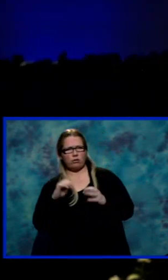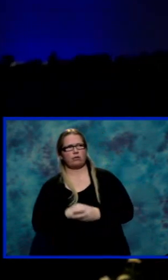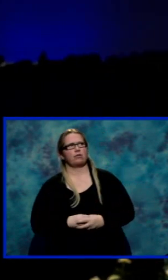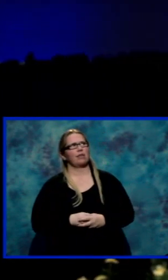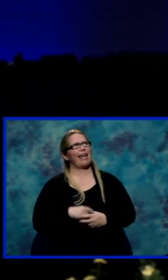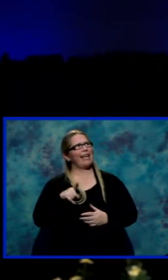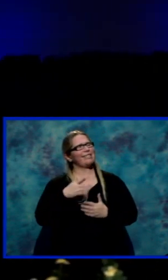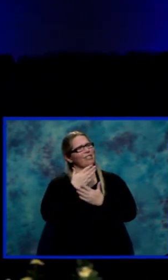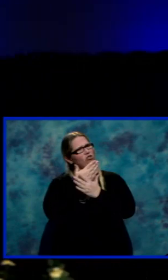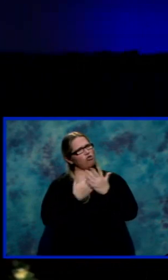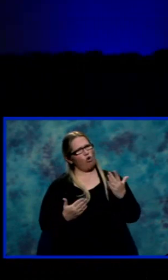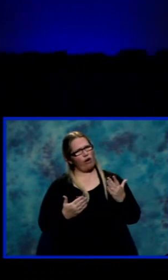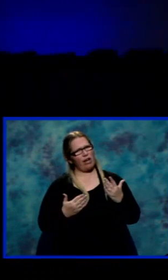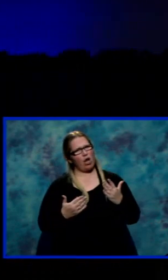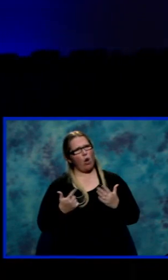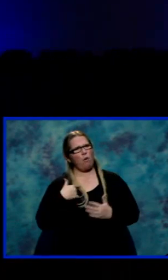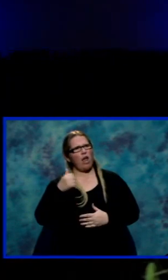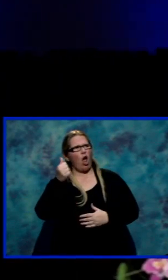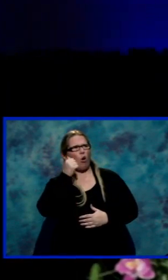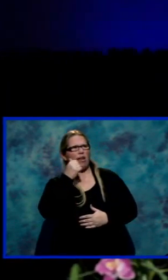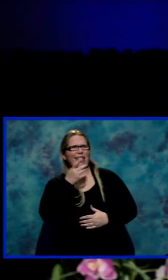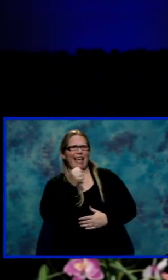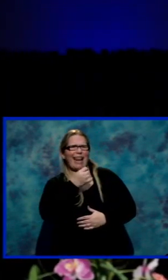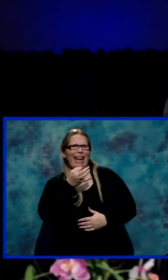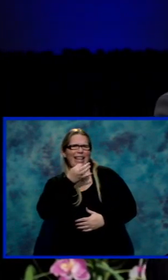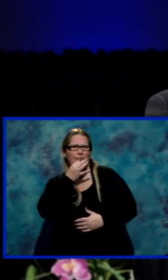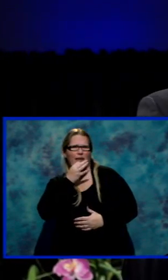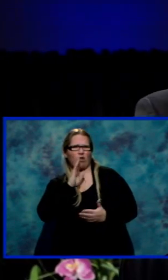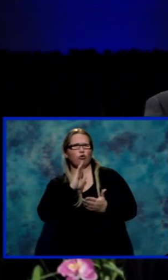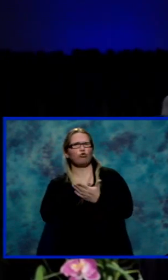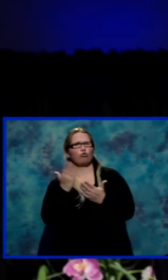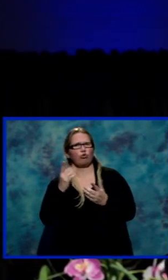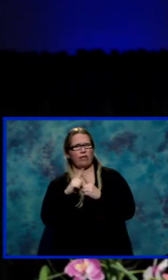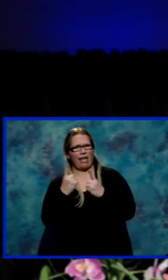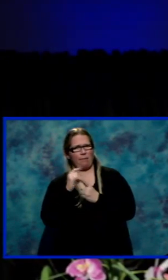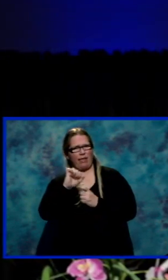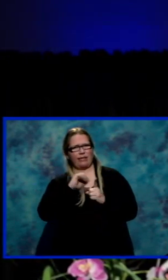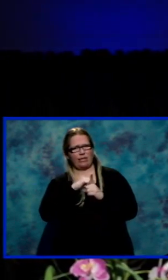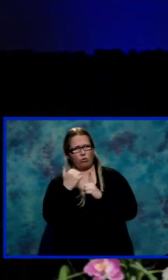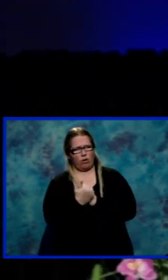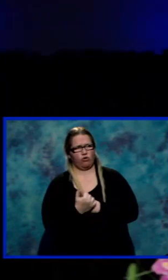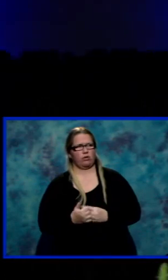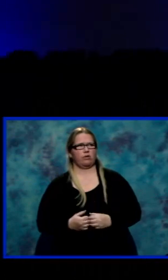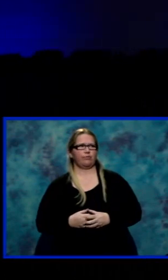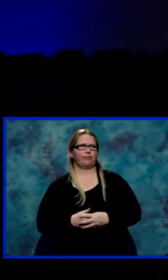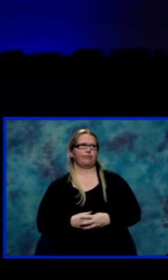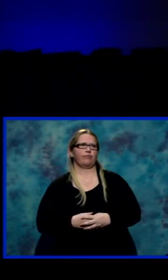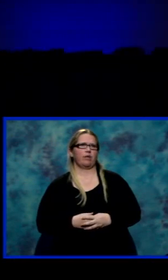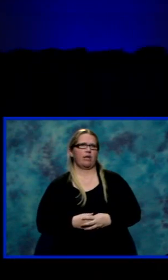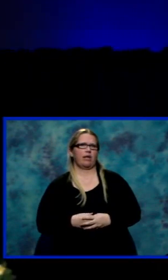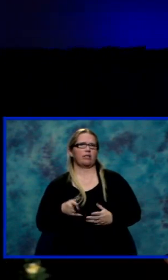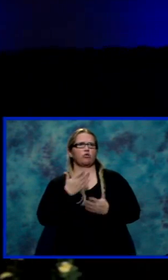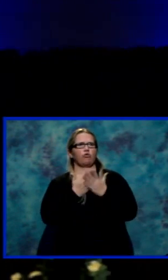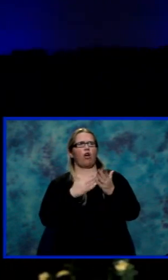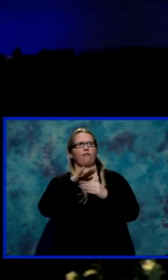that quite often we actually only get a little bit of the reality of the situation. It's the story of